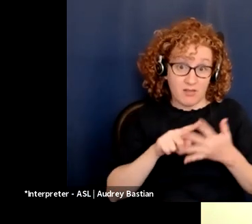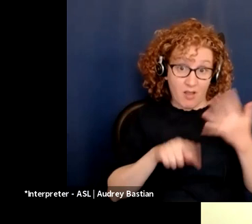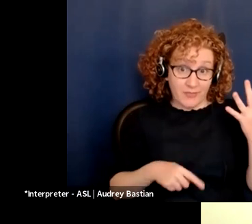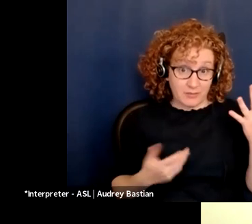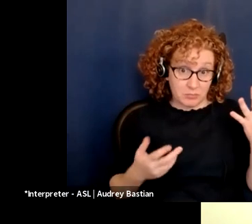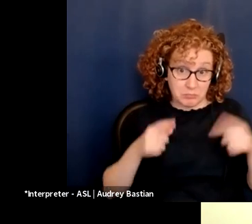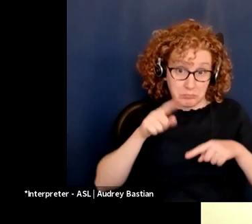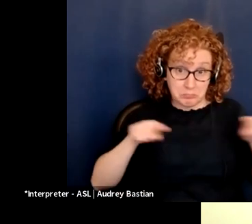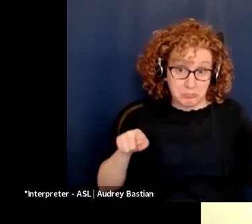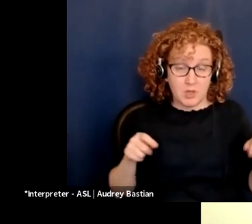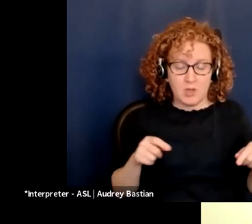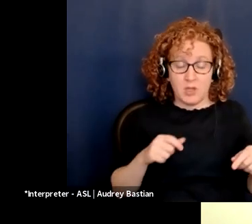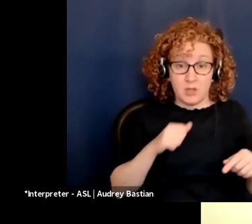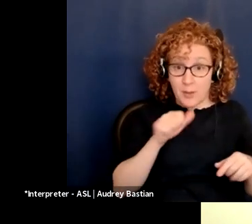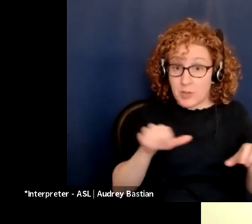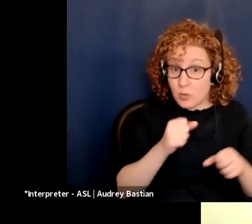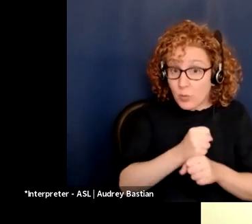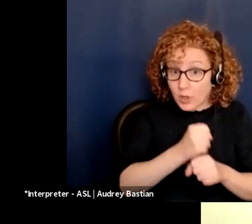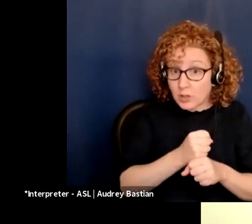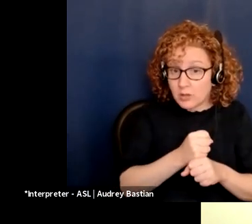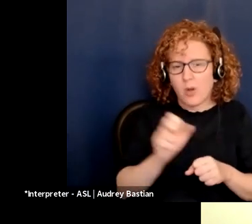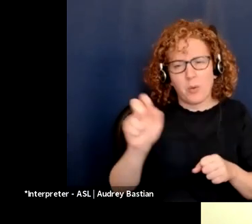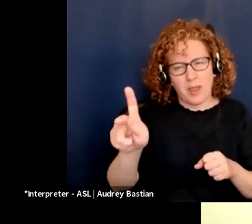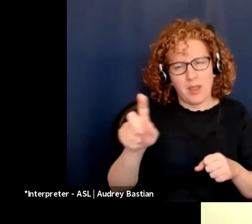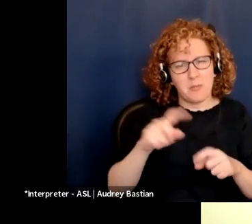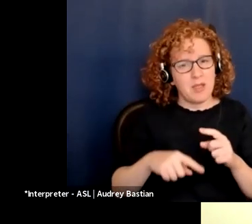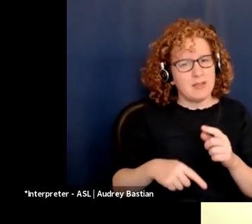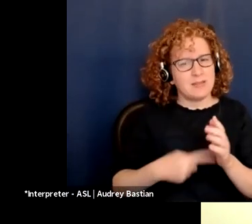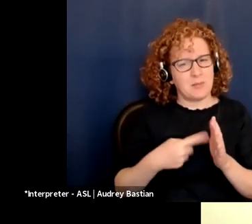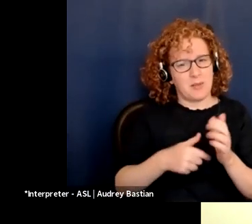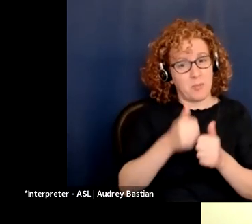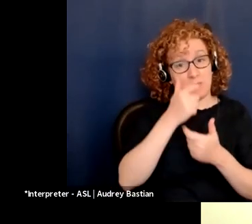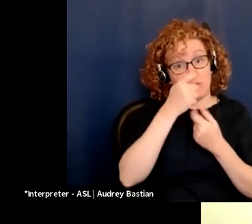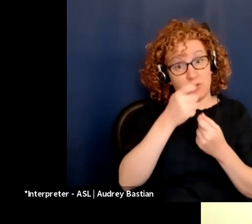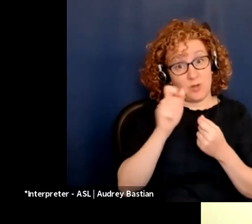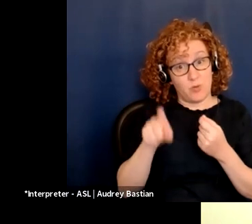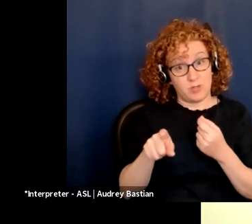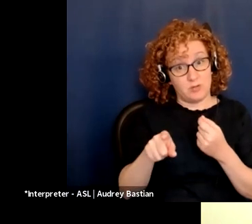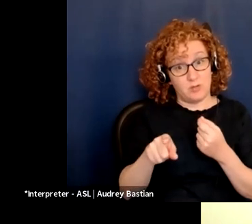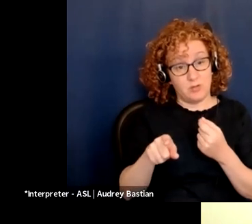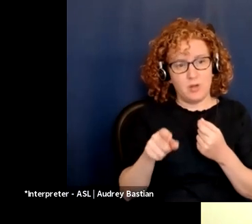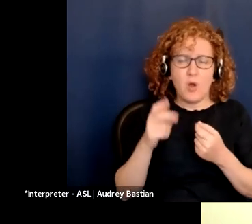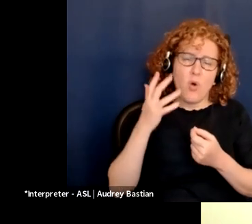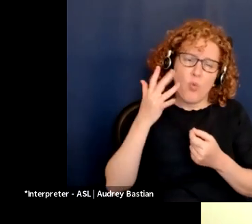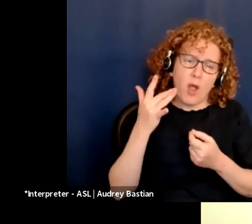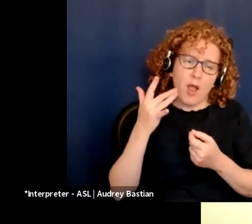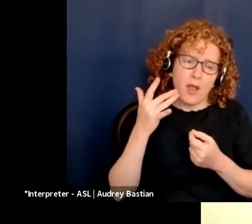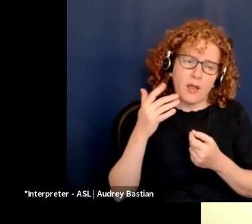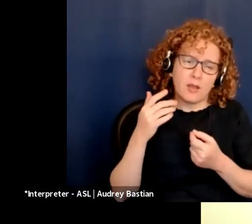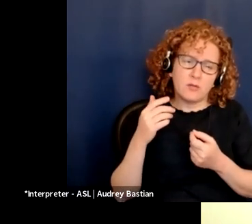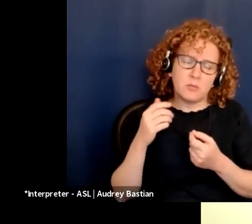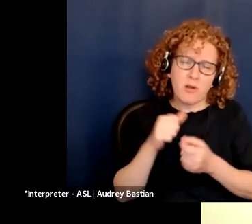okay. But I feel like sometimes the most interesting question you can ask is like, why or how so?